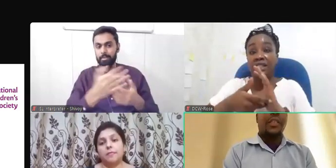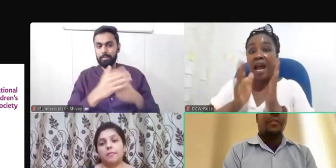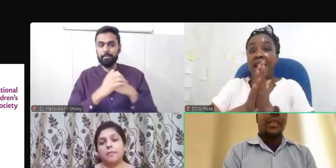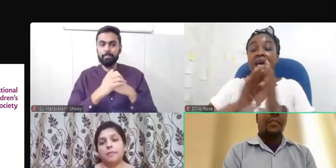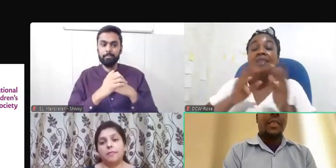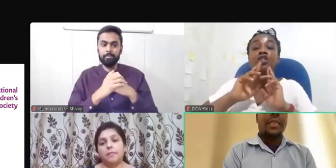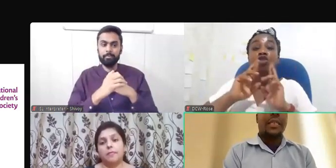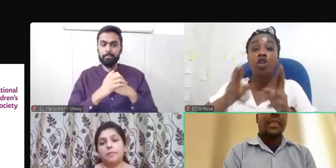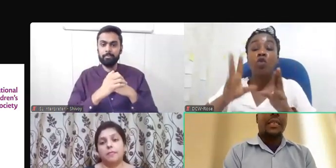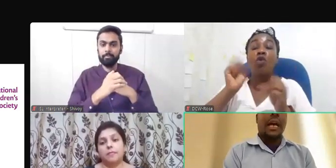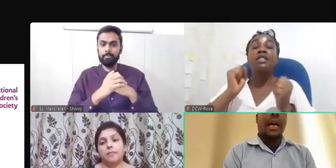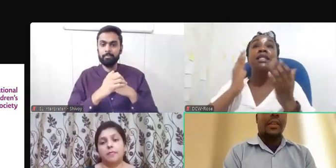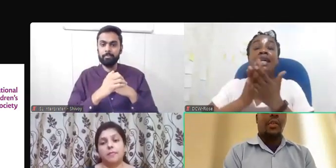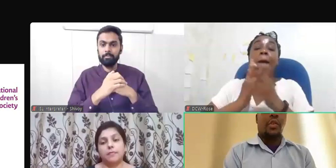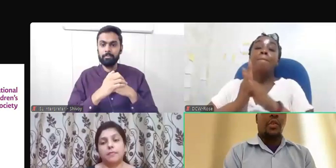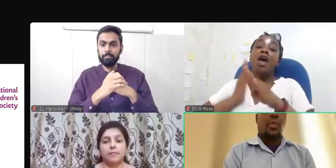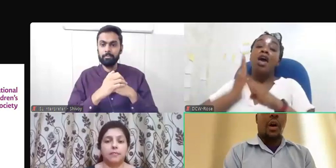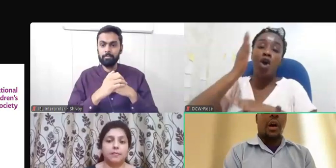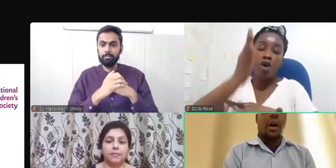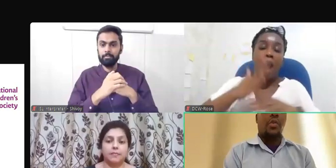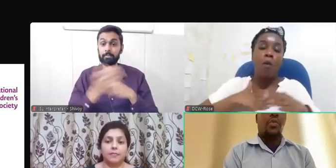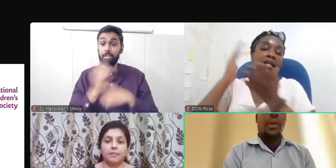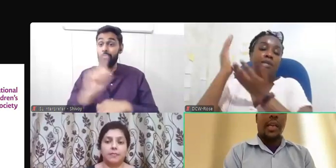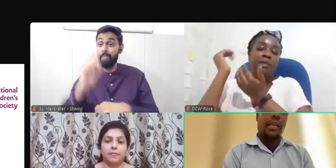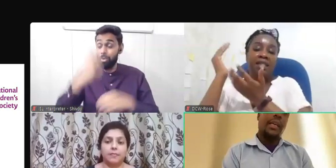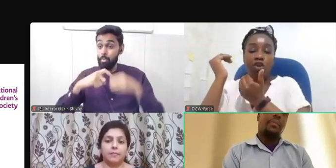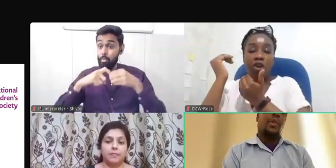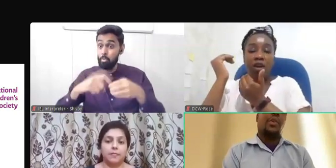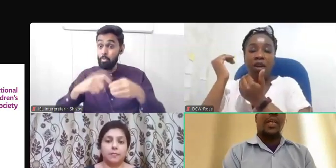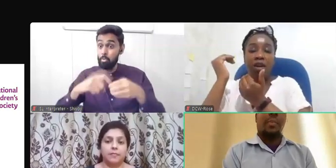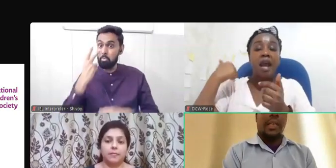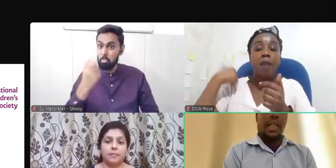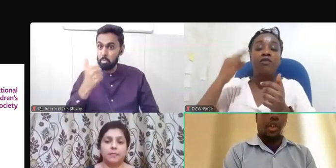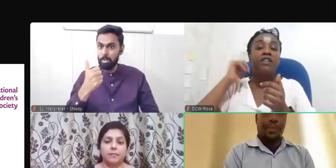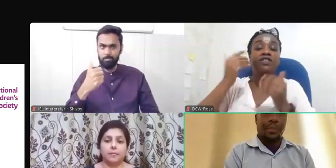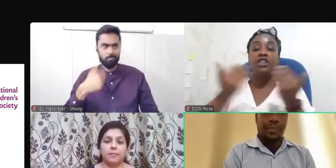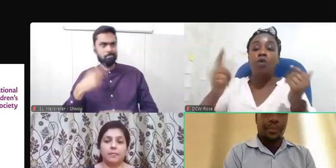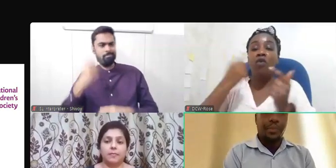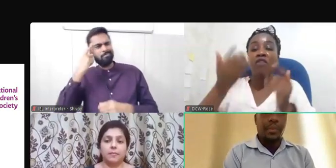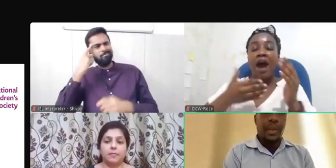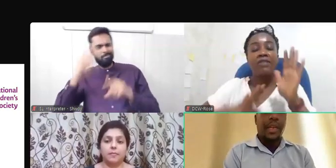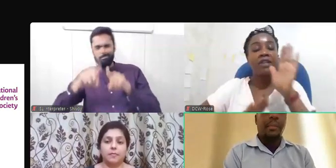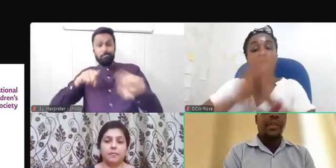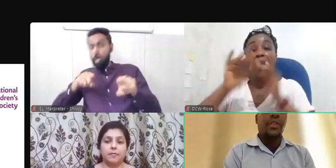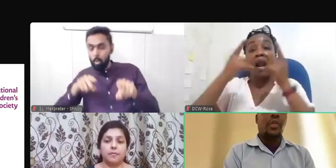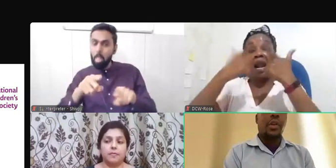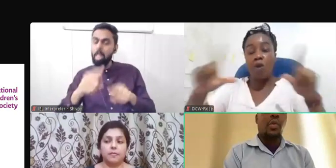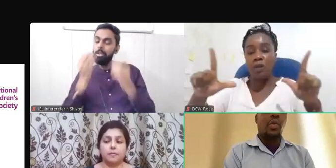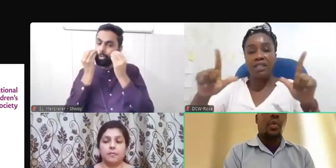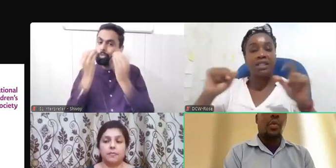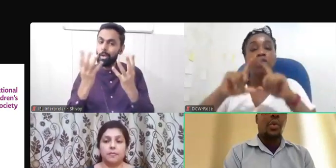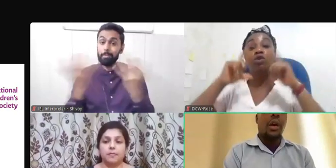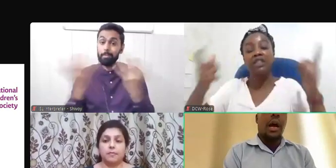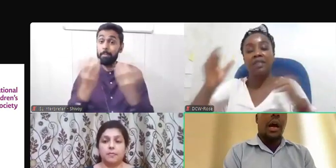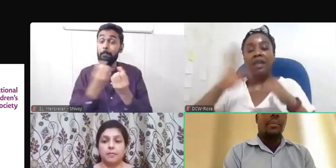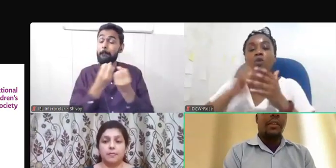We finished the first phase and the results were really beyond our expectation. The number of deaf children